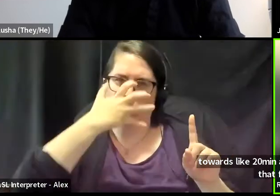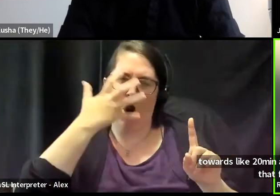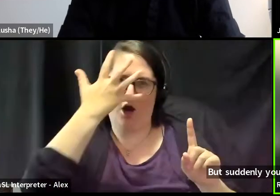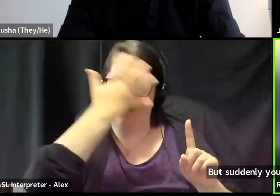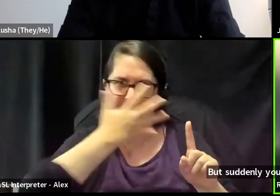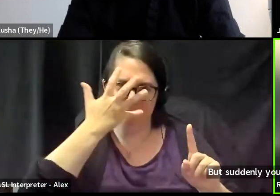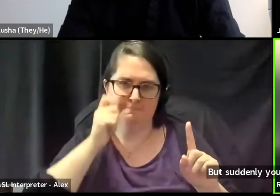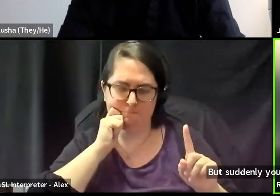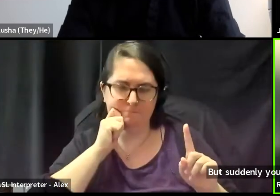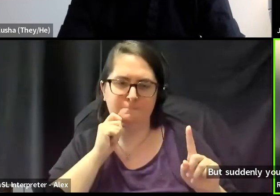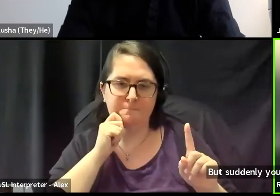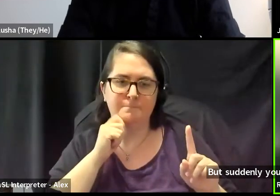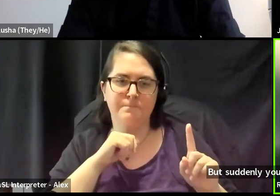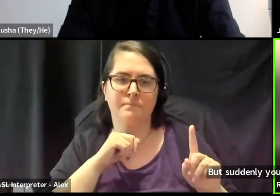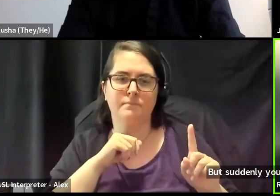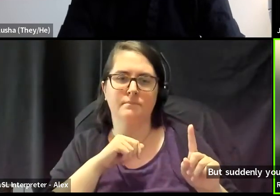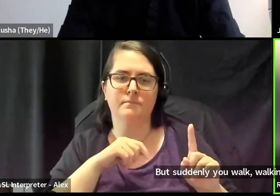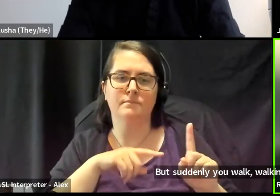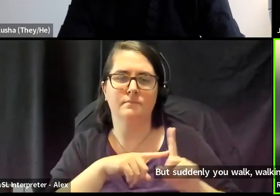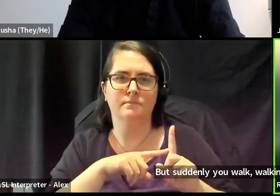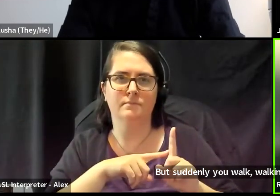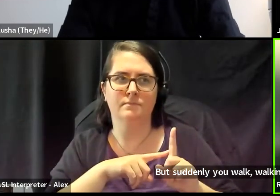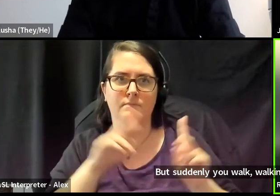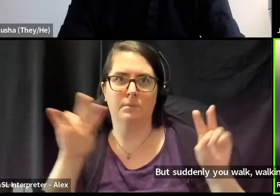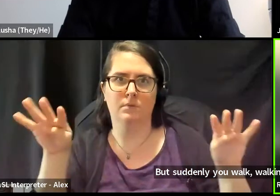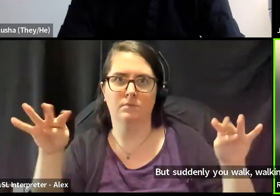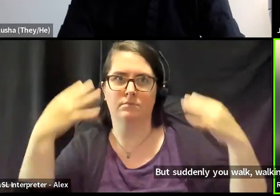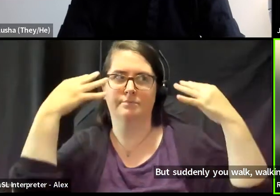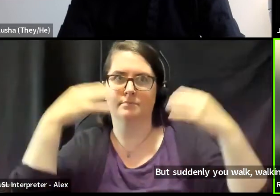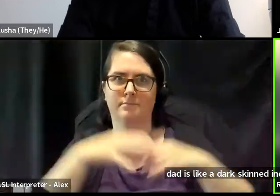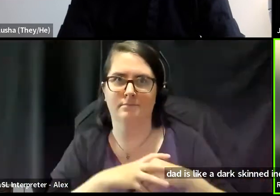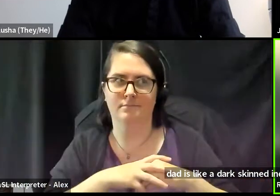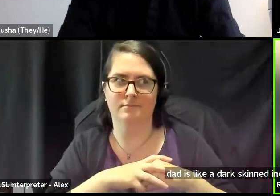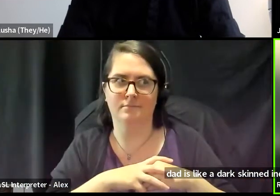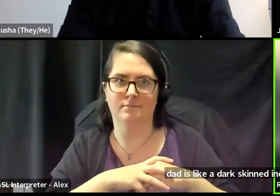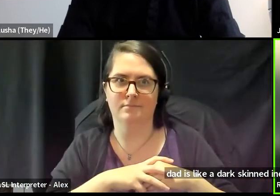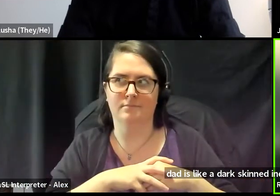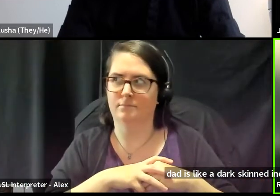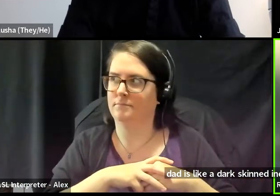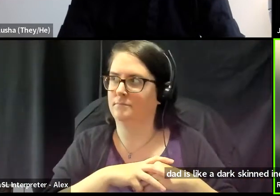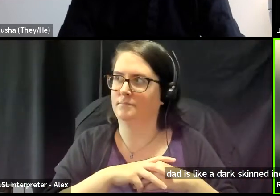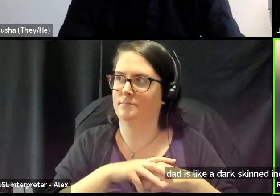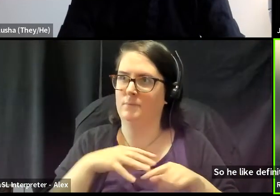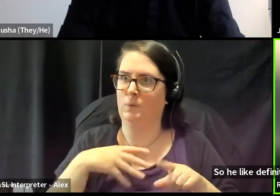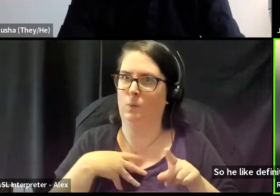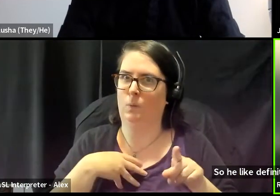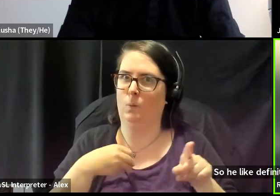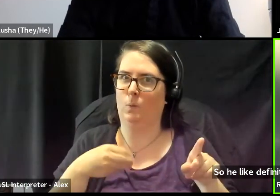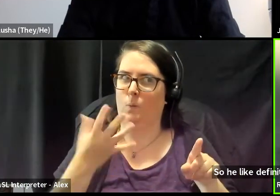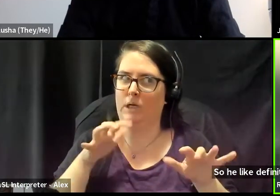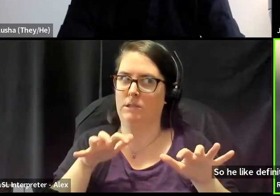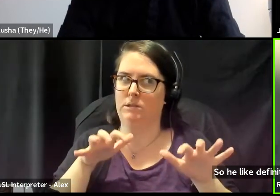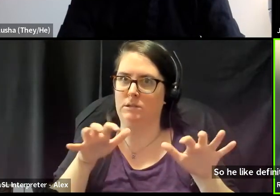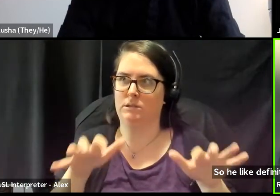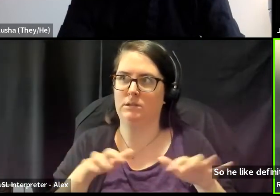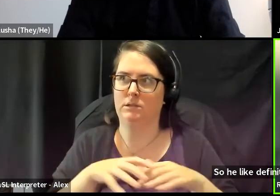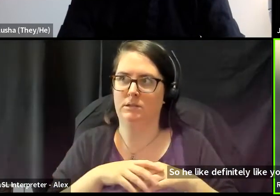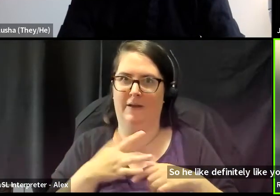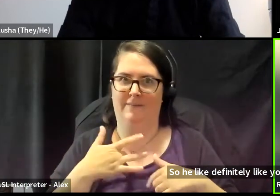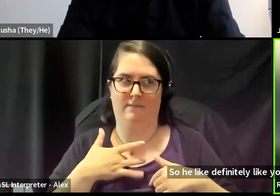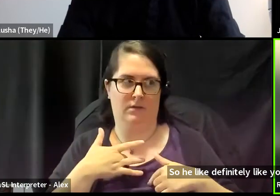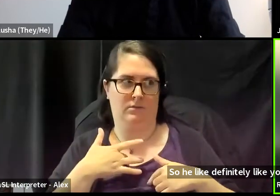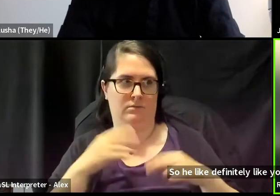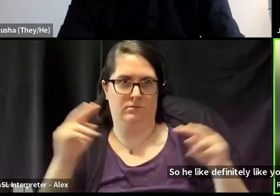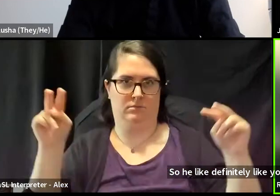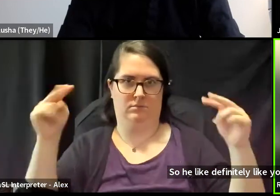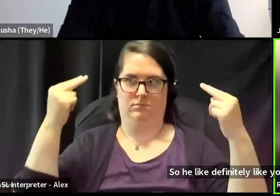man, so he like definitely like drew attention. And it was just like very weird to feel like we were not able to be in space there. Like people were